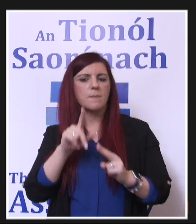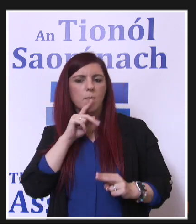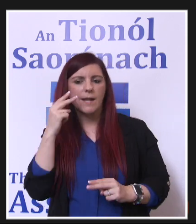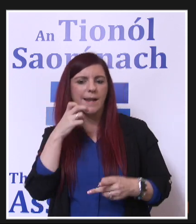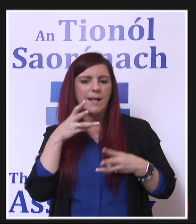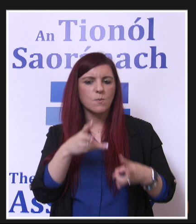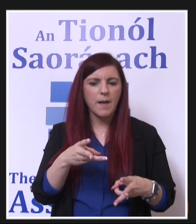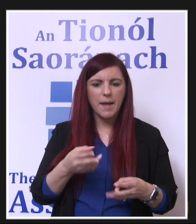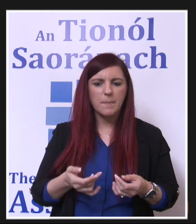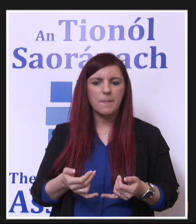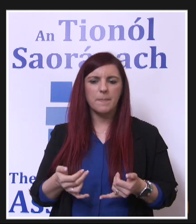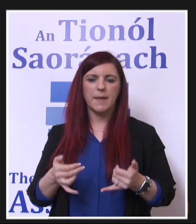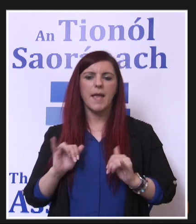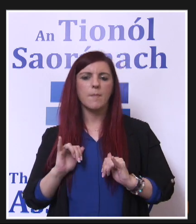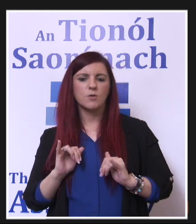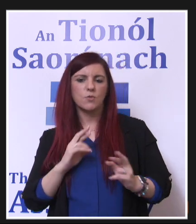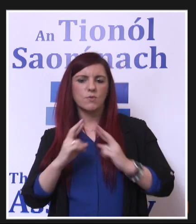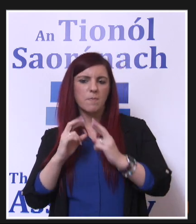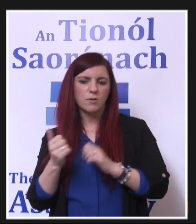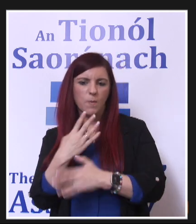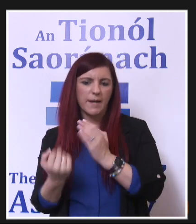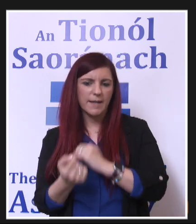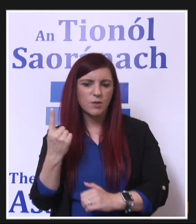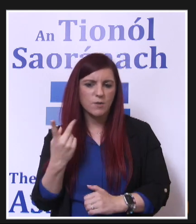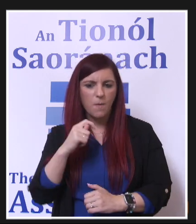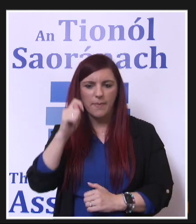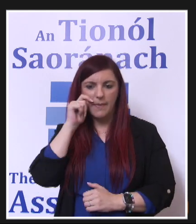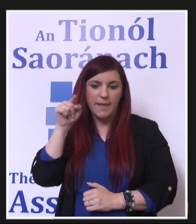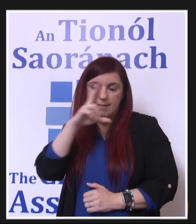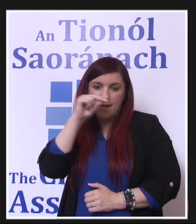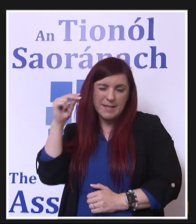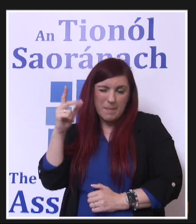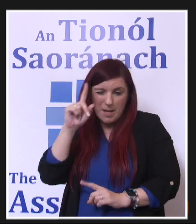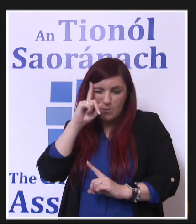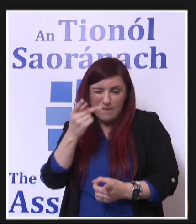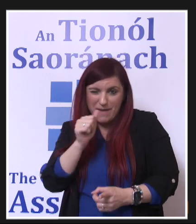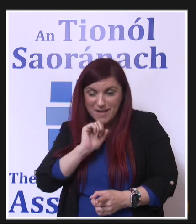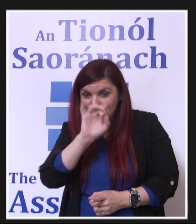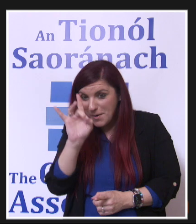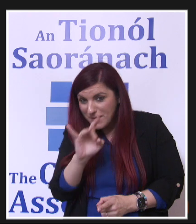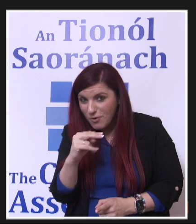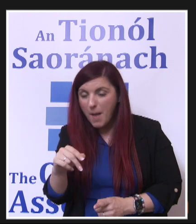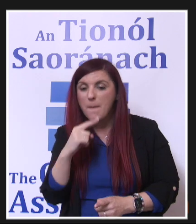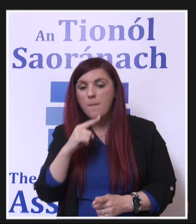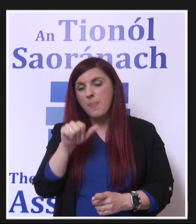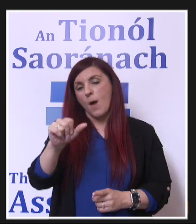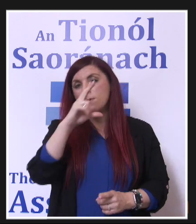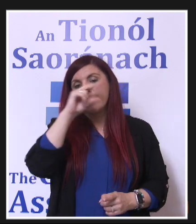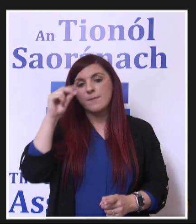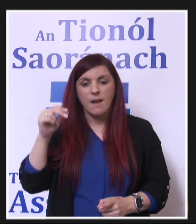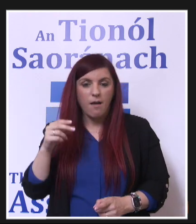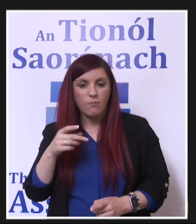in a way the Parisians on the several subjects. So this is an example. I don't know if I answer your question, but same for the